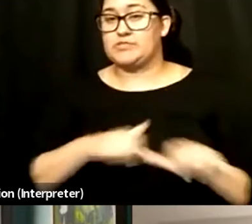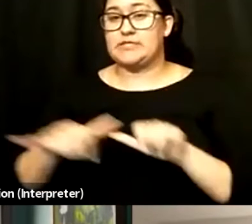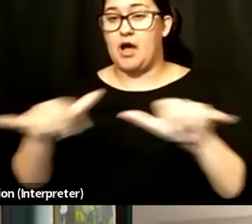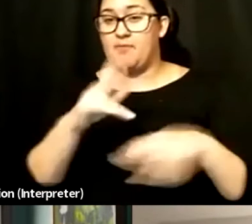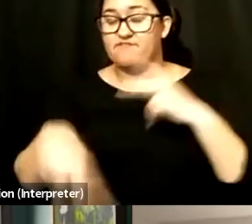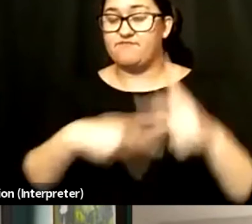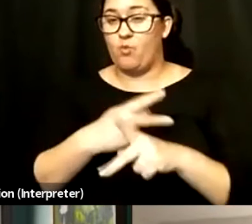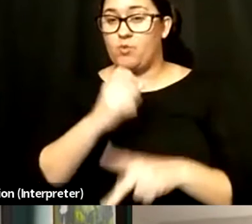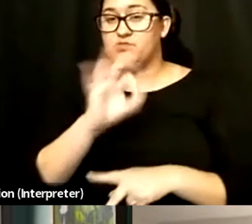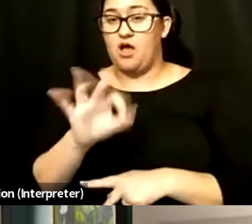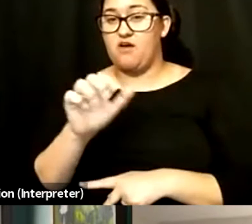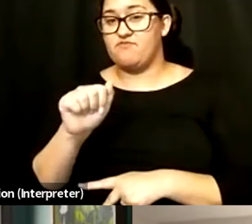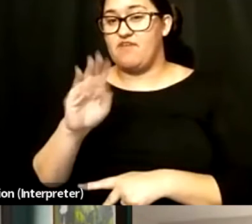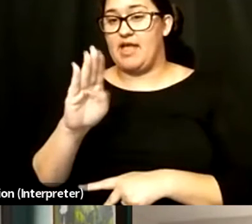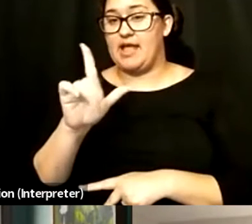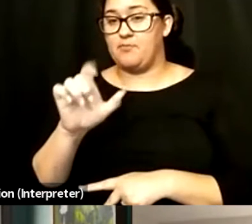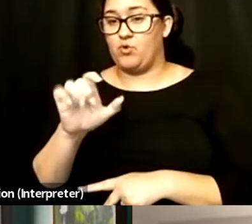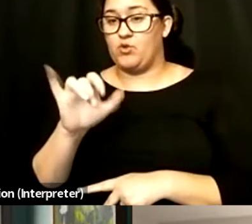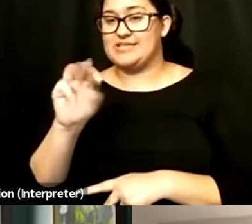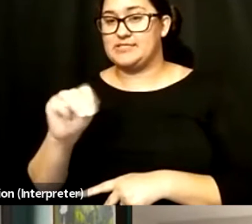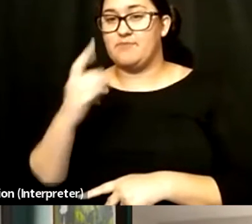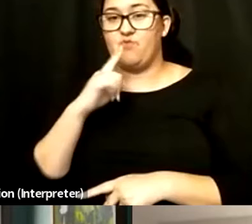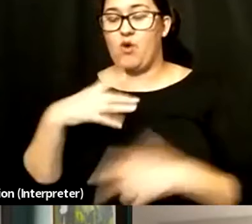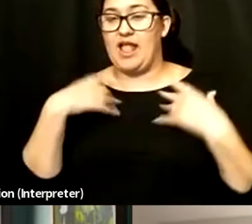you find in healthcare and medicine?